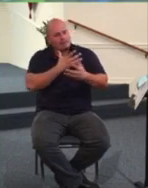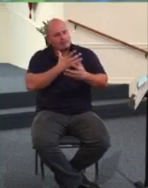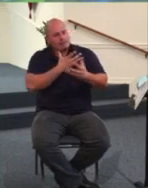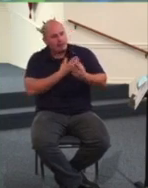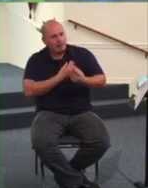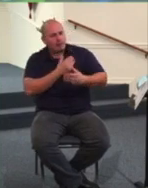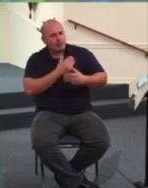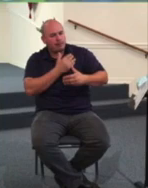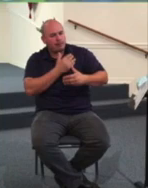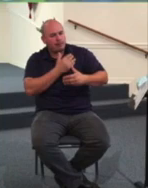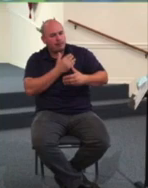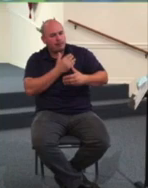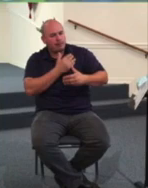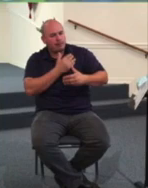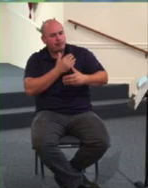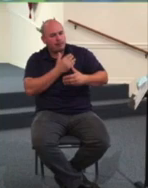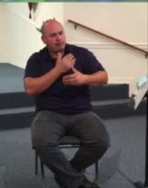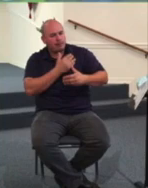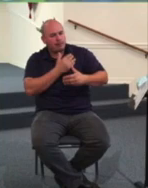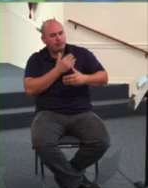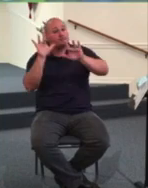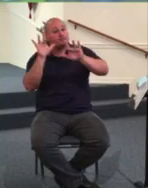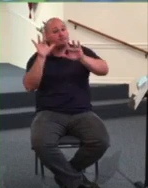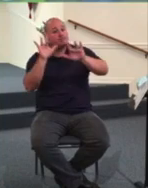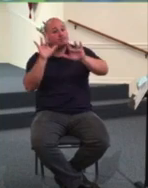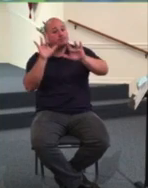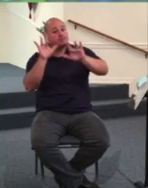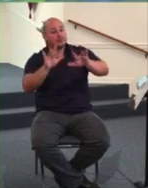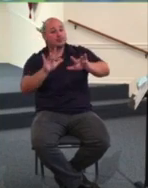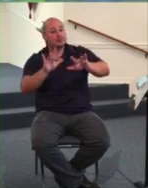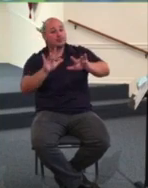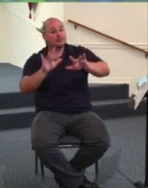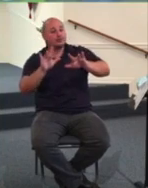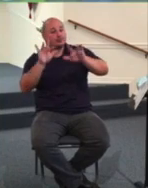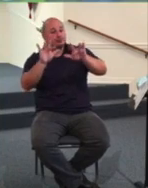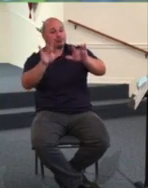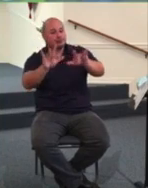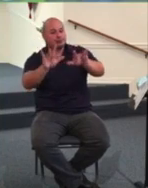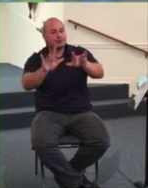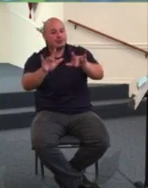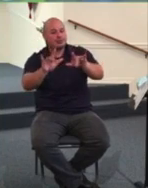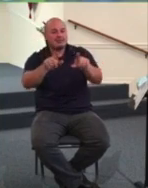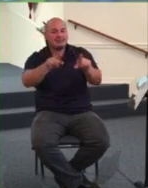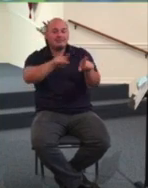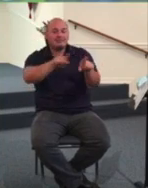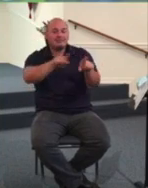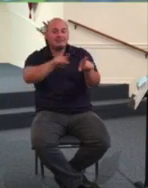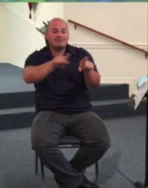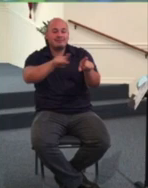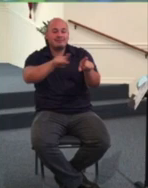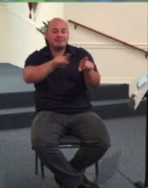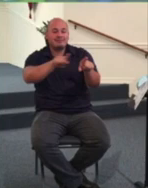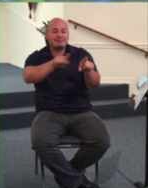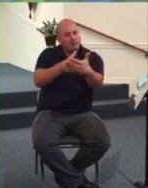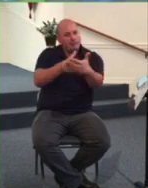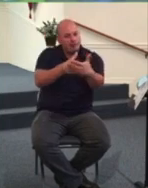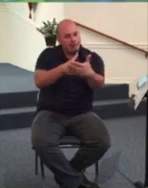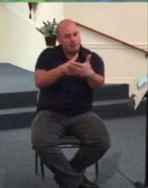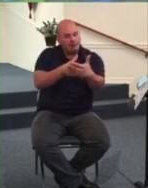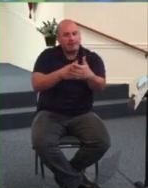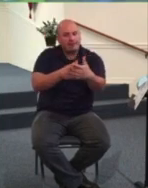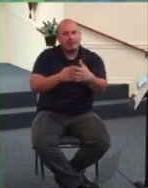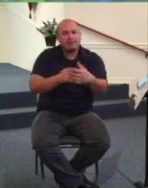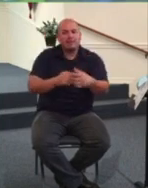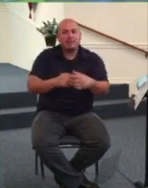merciful. Do not judge, and you will not be judged. Do not condemn, and you will not